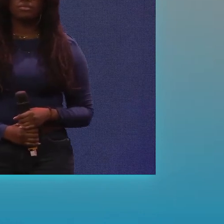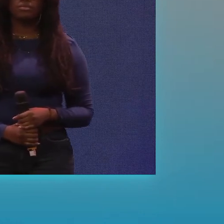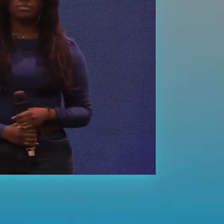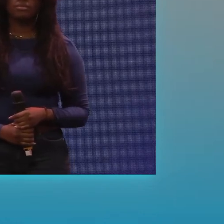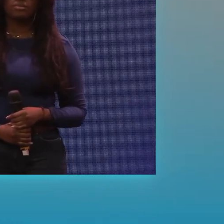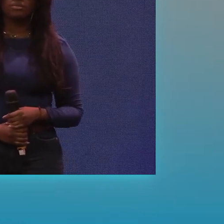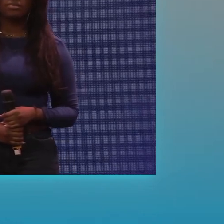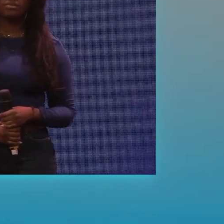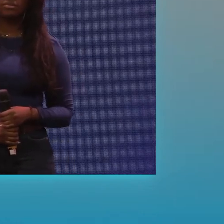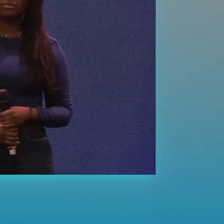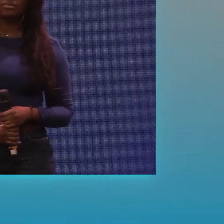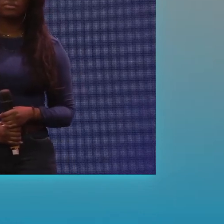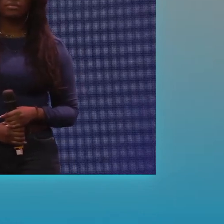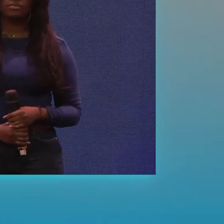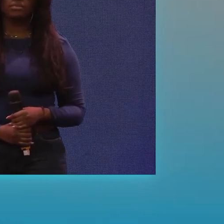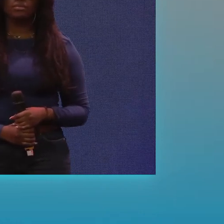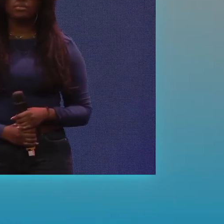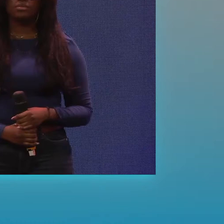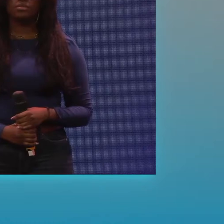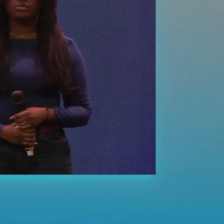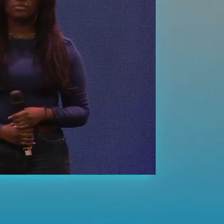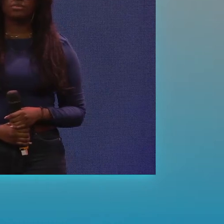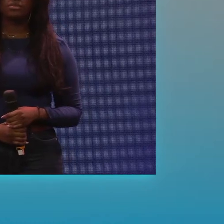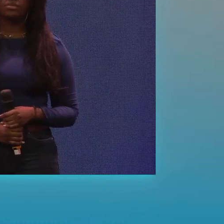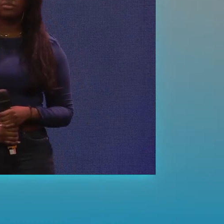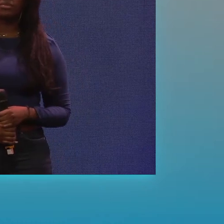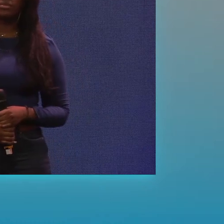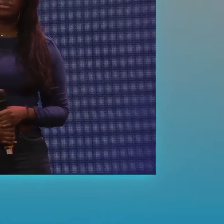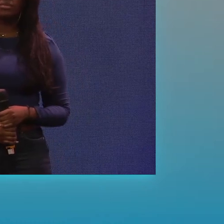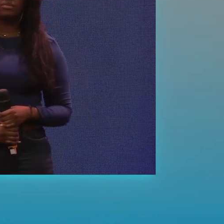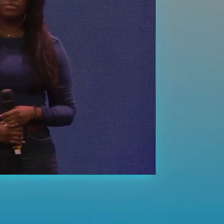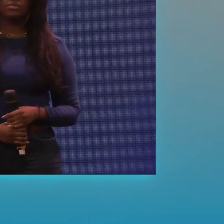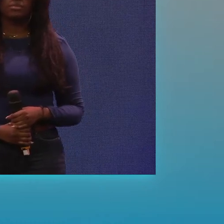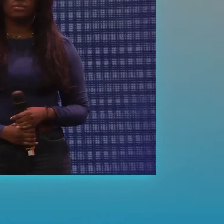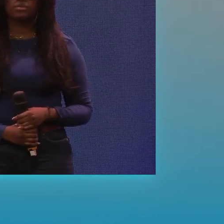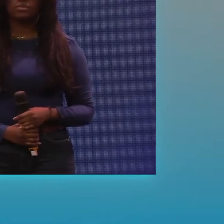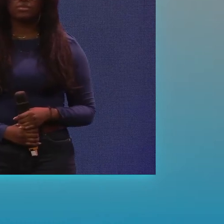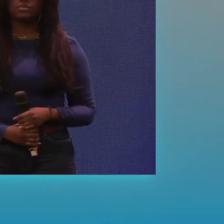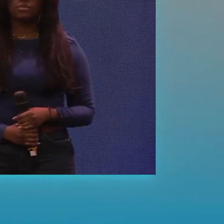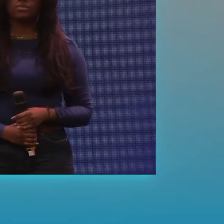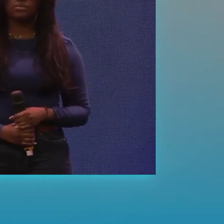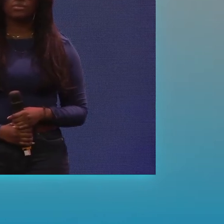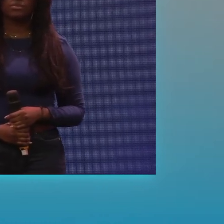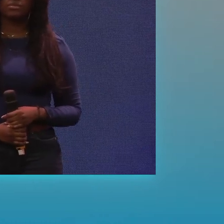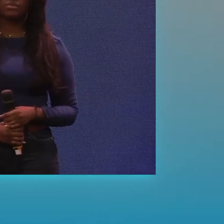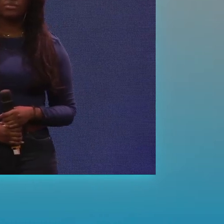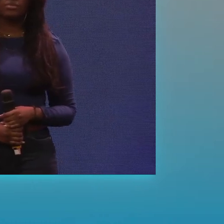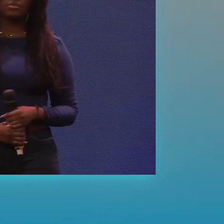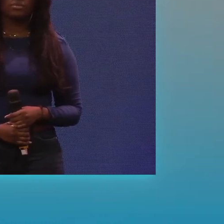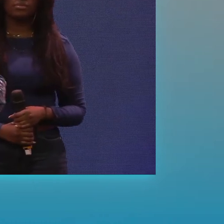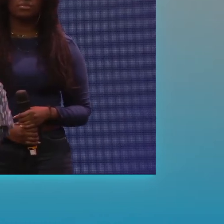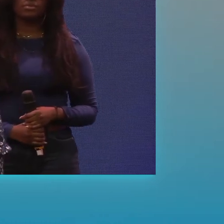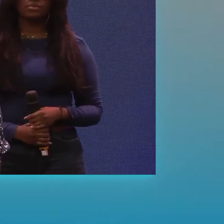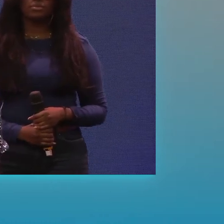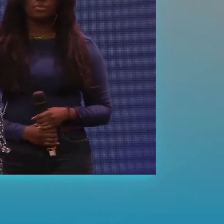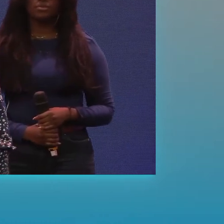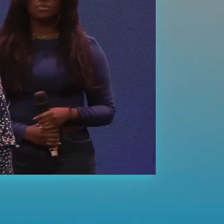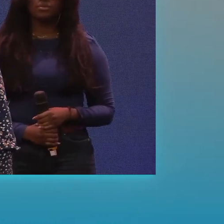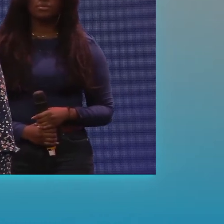he is? So I hope that you're excited to work through that very last one this